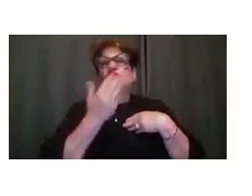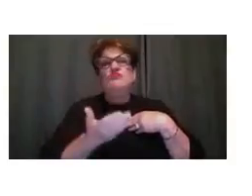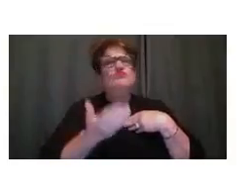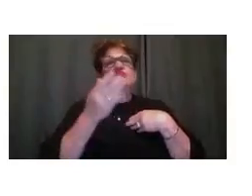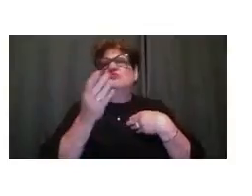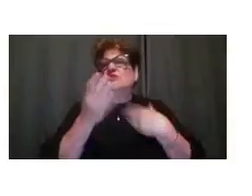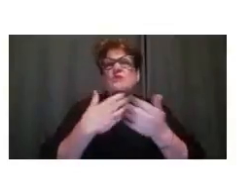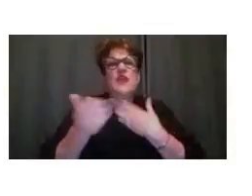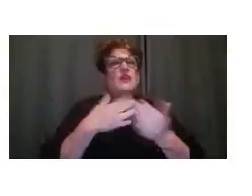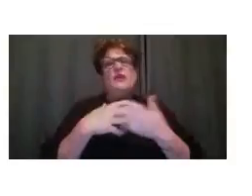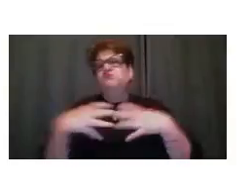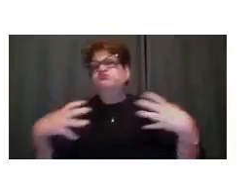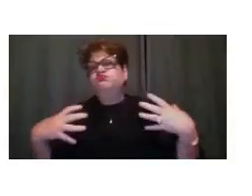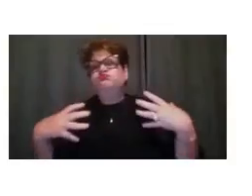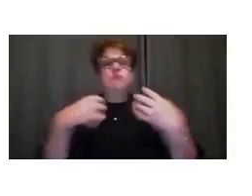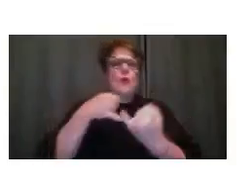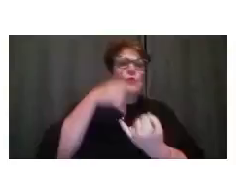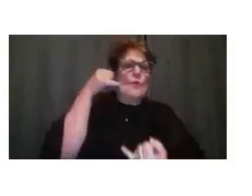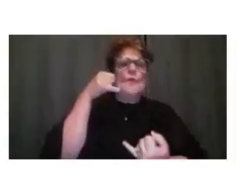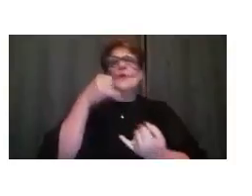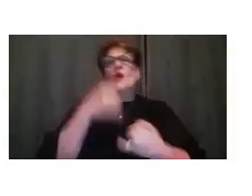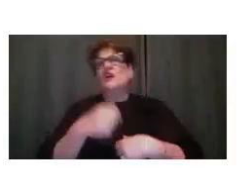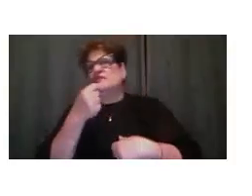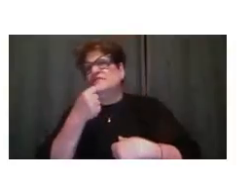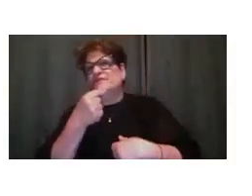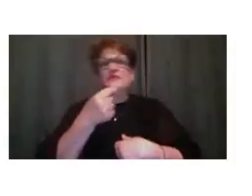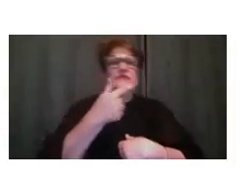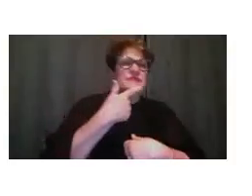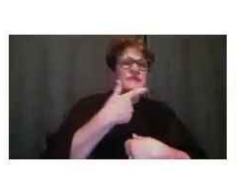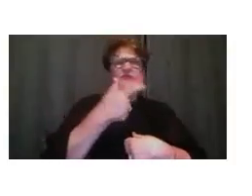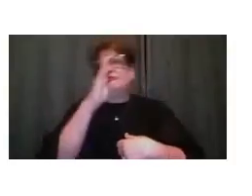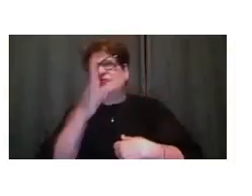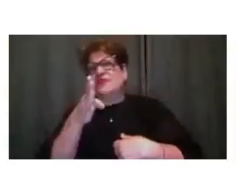are and what they bring to